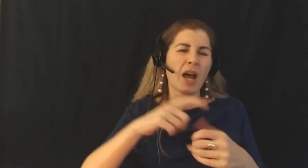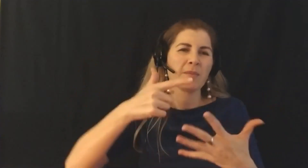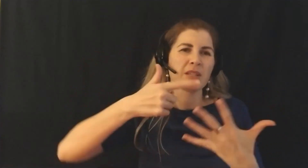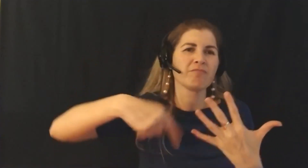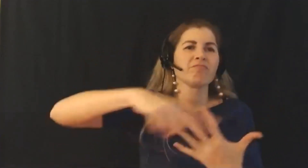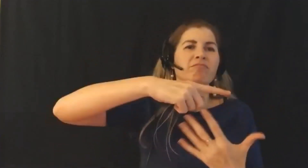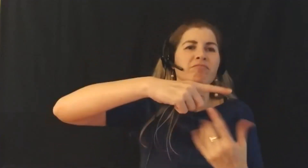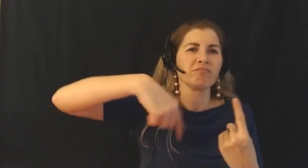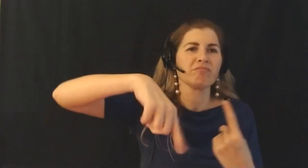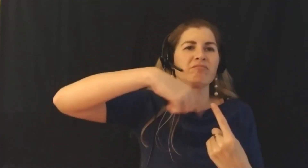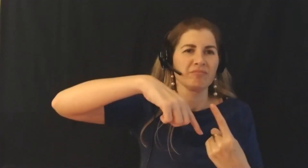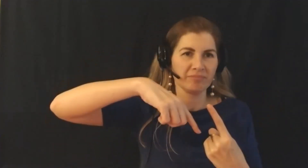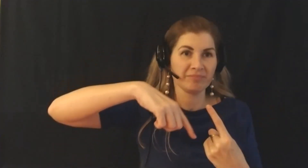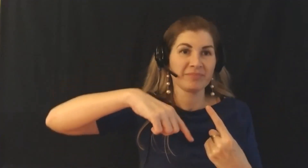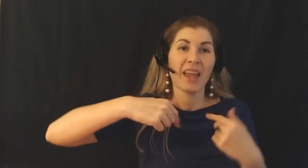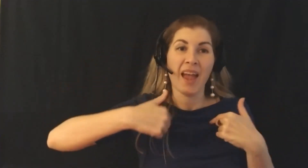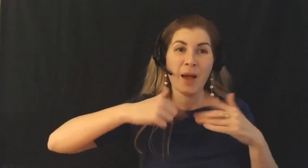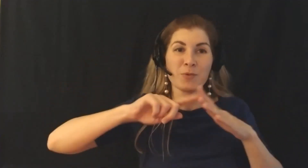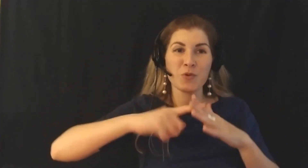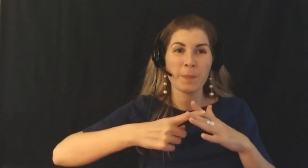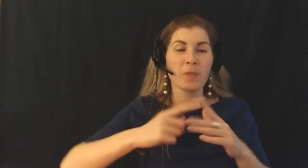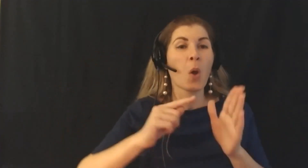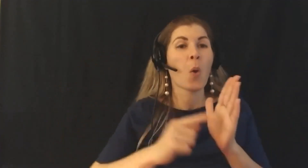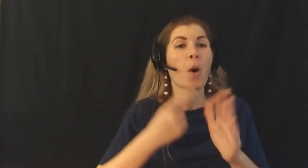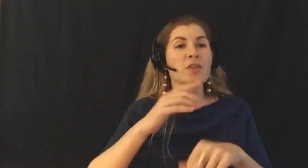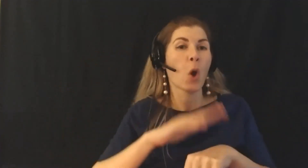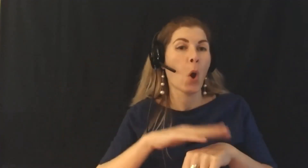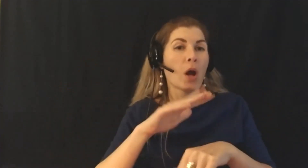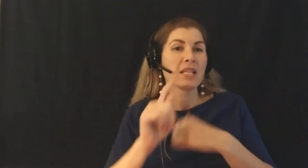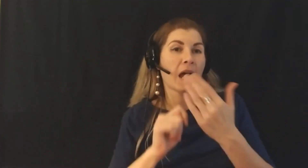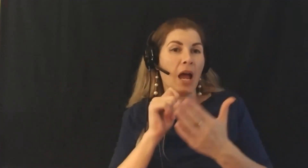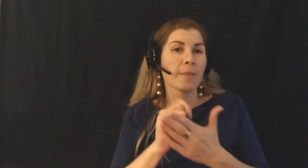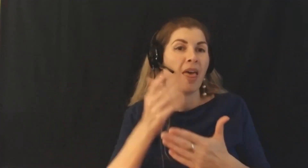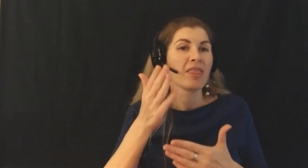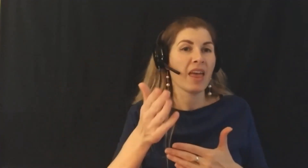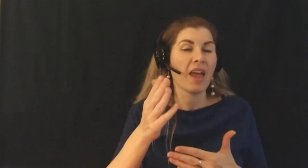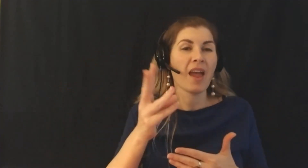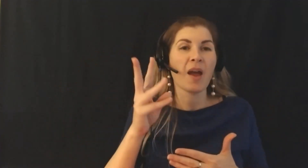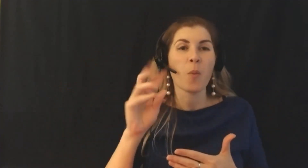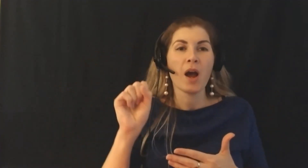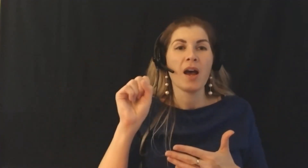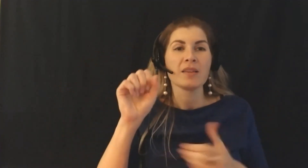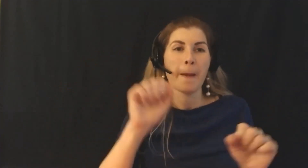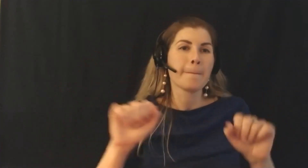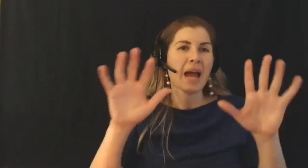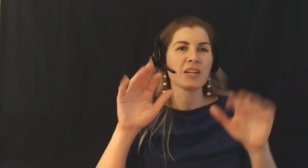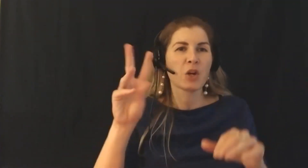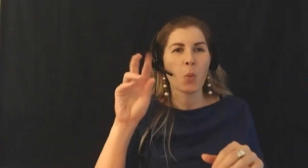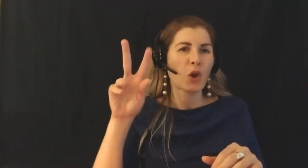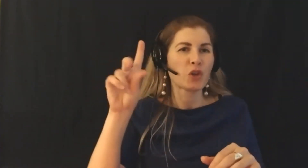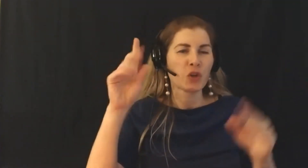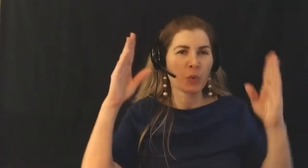create our story. So I will begin. Once upon a time, there was a magical wizard